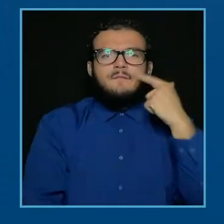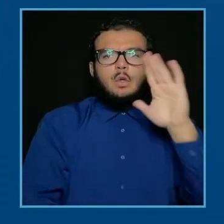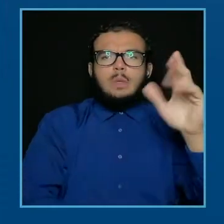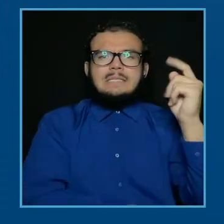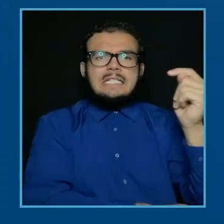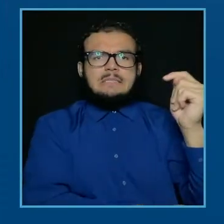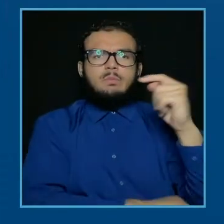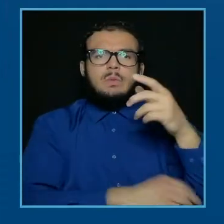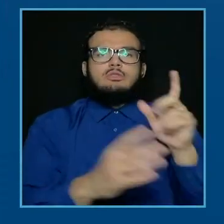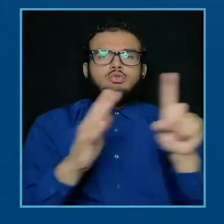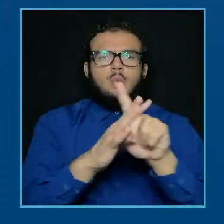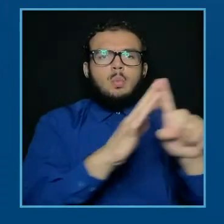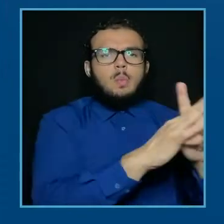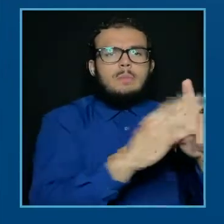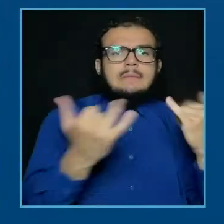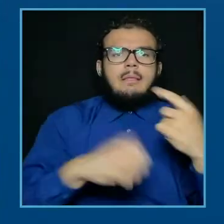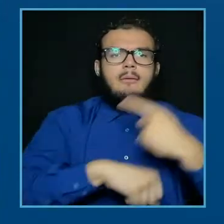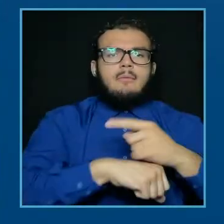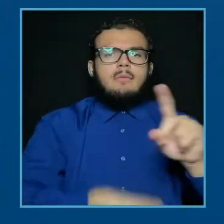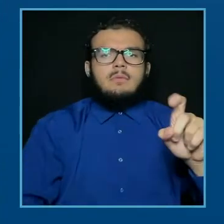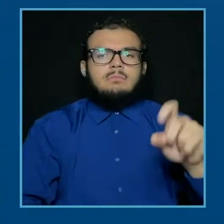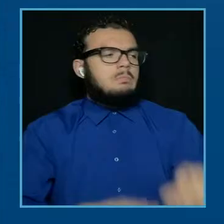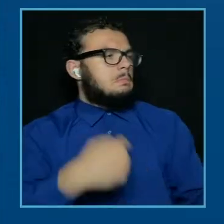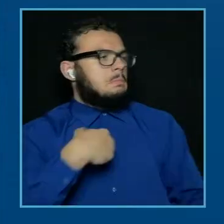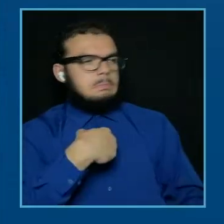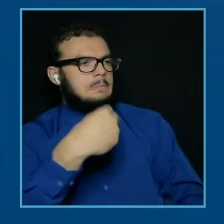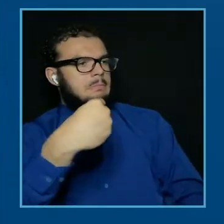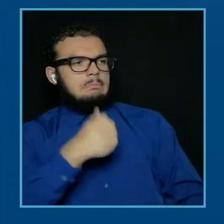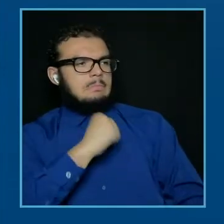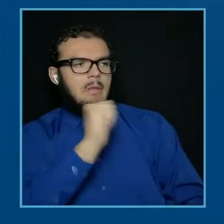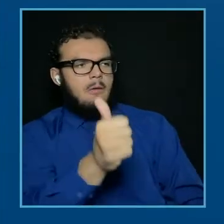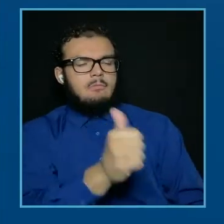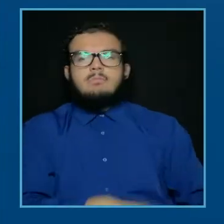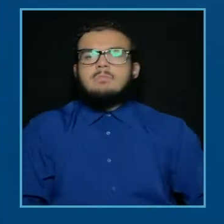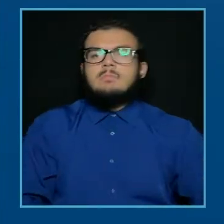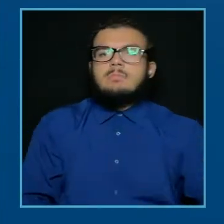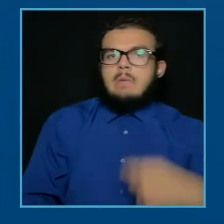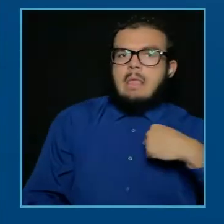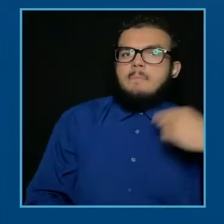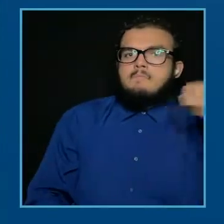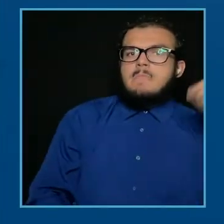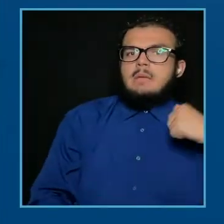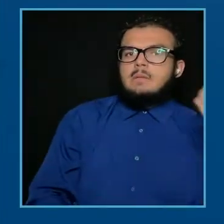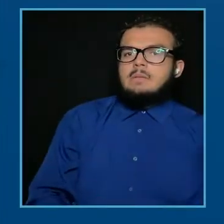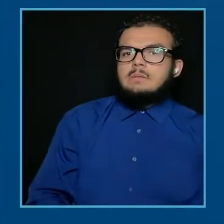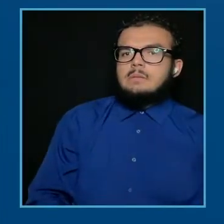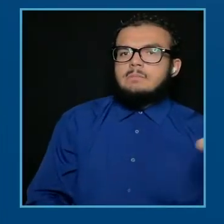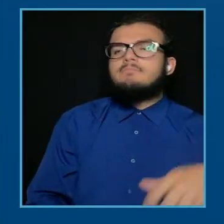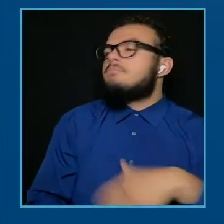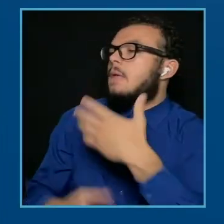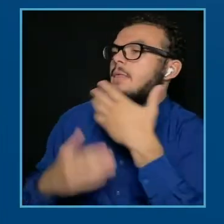today. I am not. I am. Thank you both.